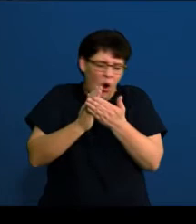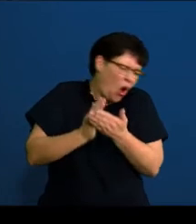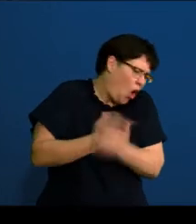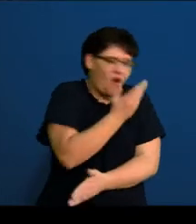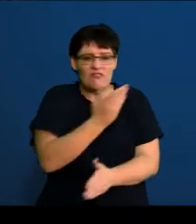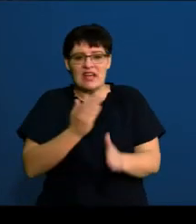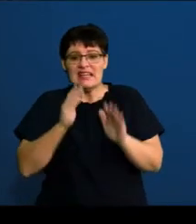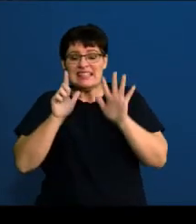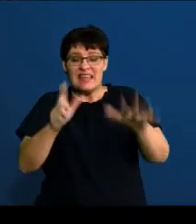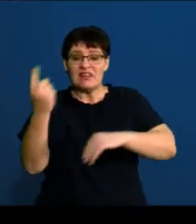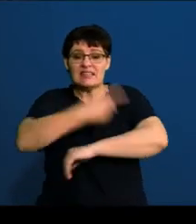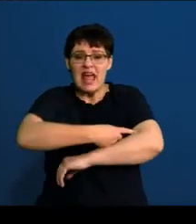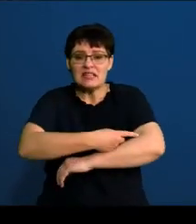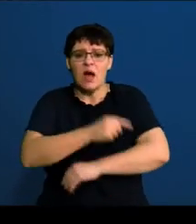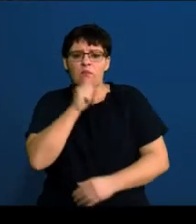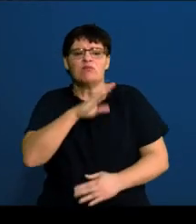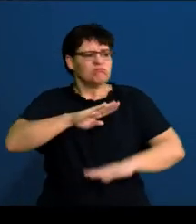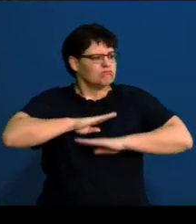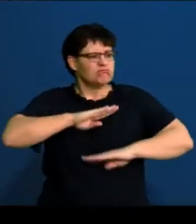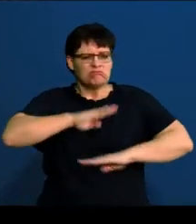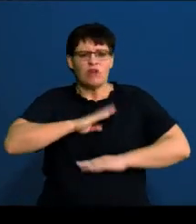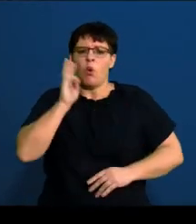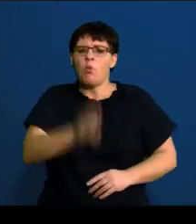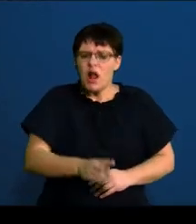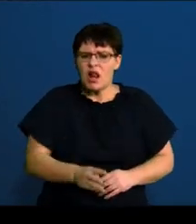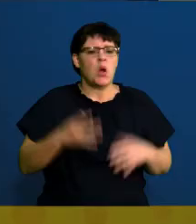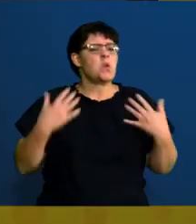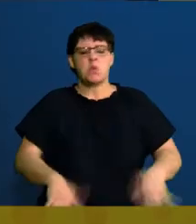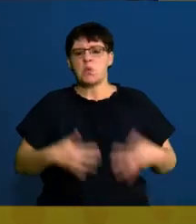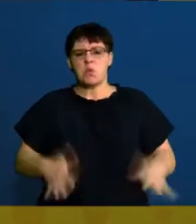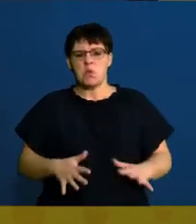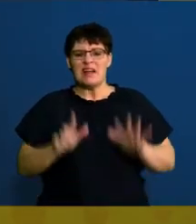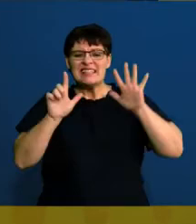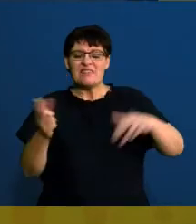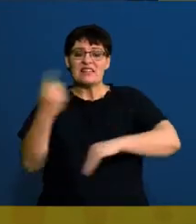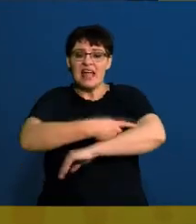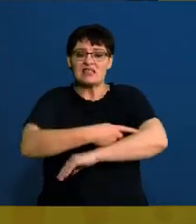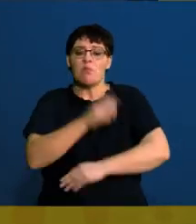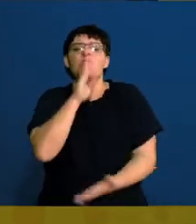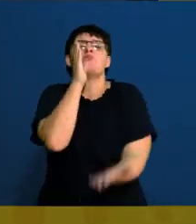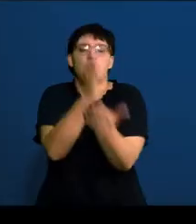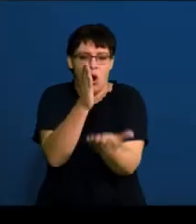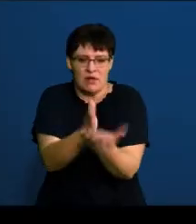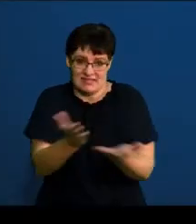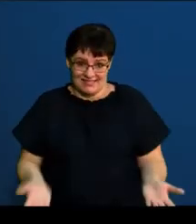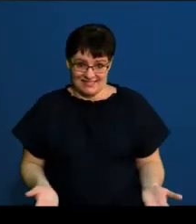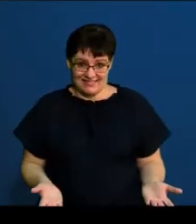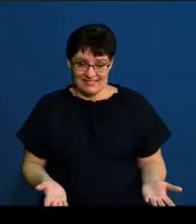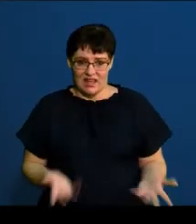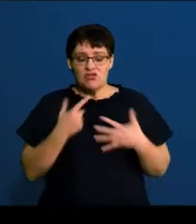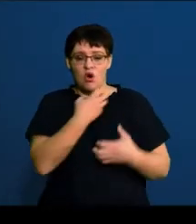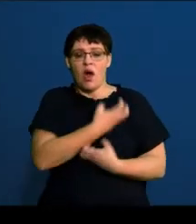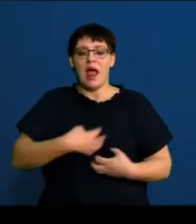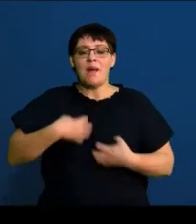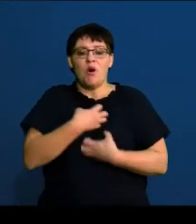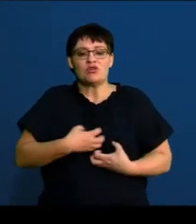Satisfaction guaranteed. There's your punchline to say that there's a guarantee with this product. So the emotional